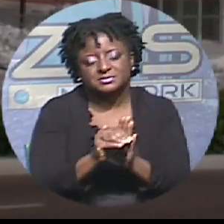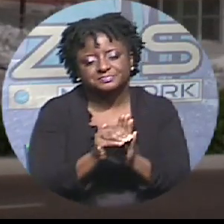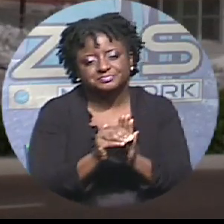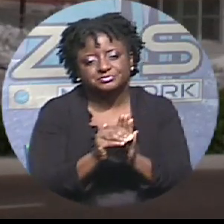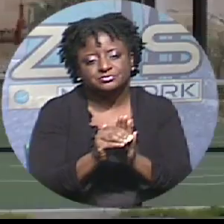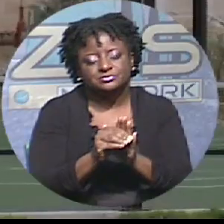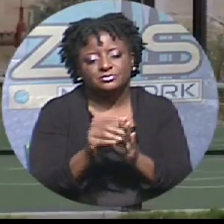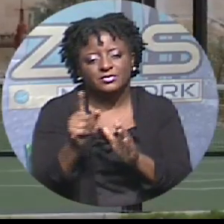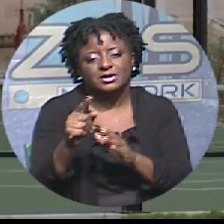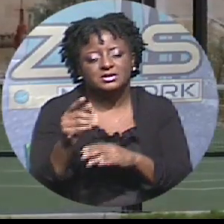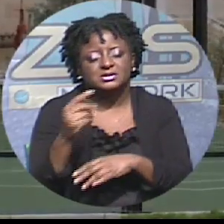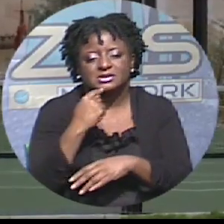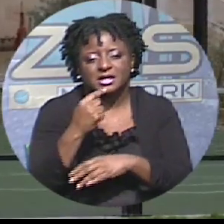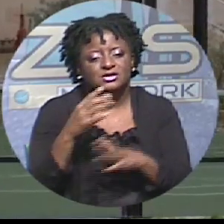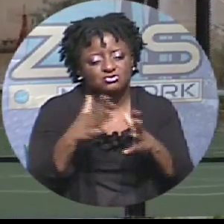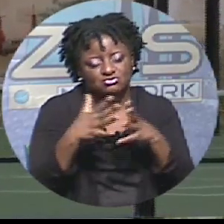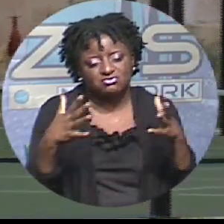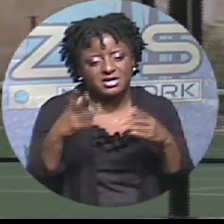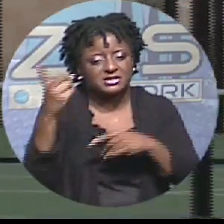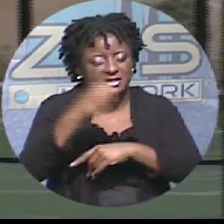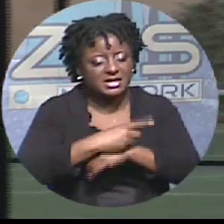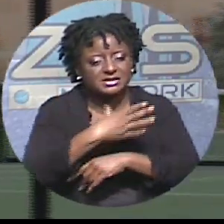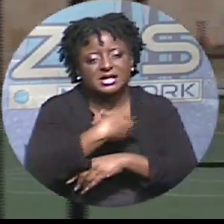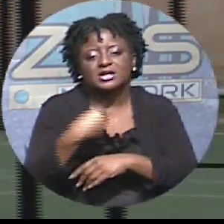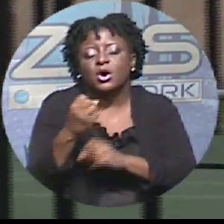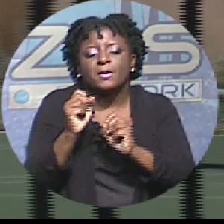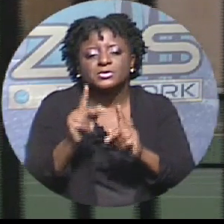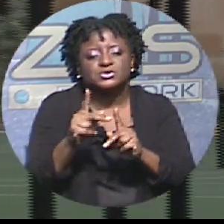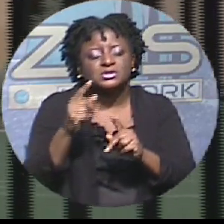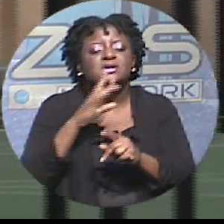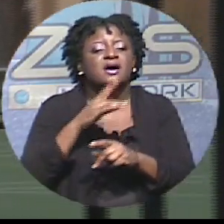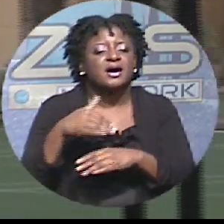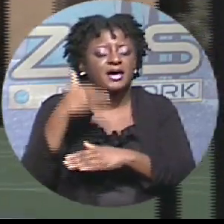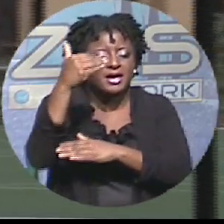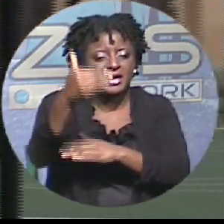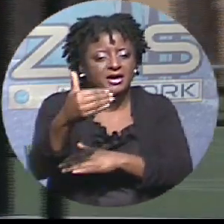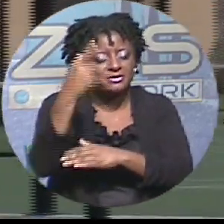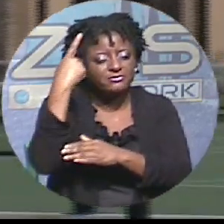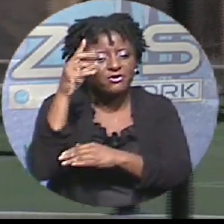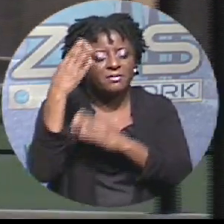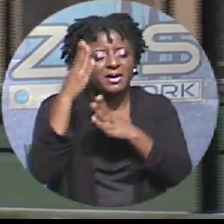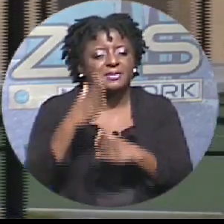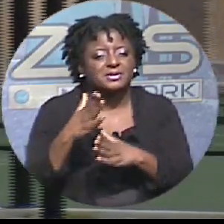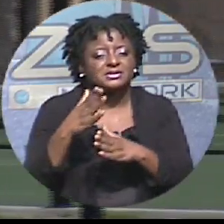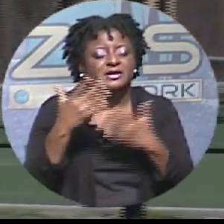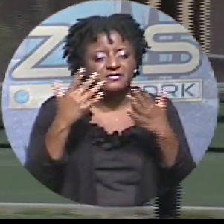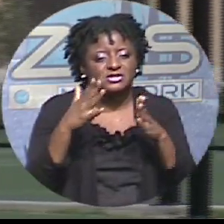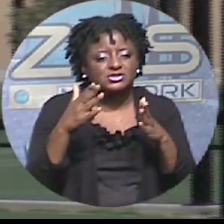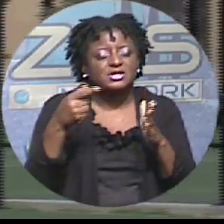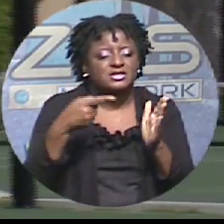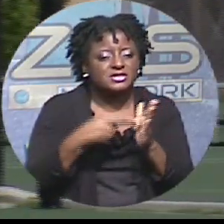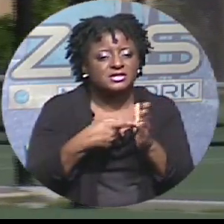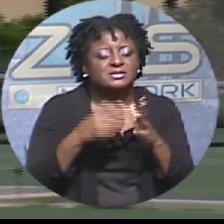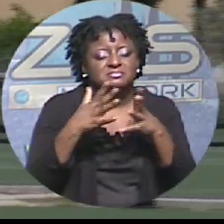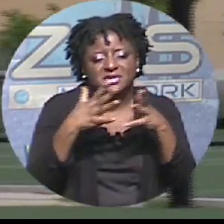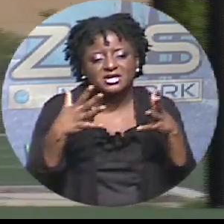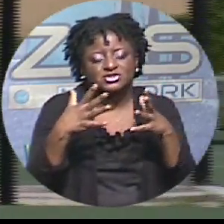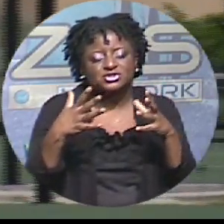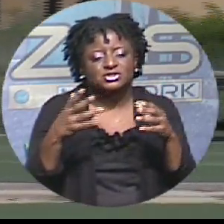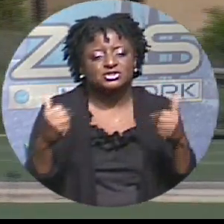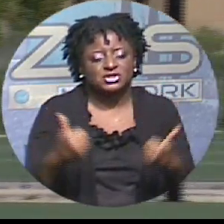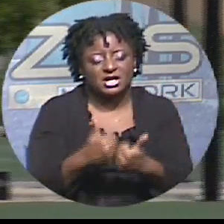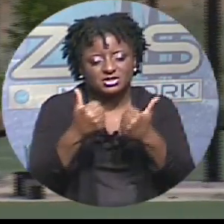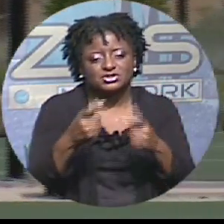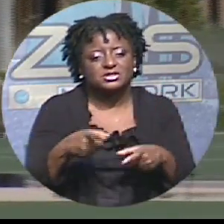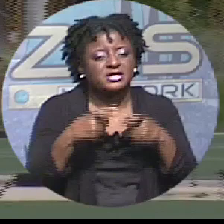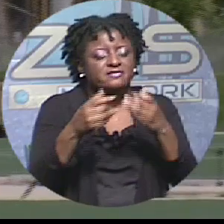Minister heralded great days and opportunities ahead for Bahamians. He summed up the completion of this major challenge, giving thanks to God and to those who worked